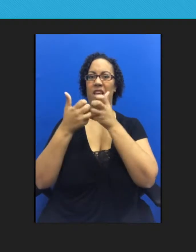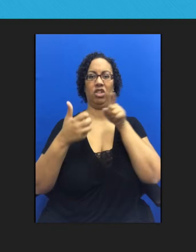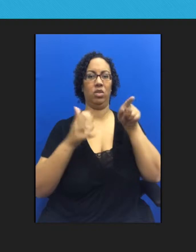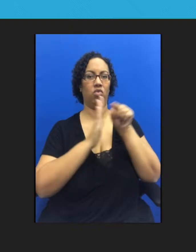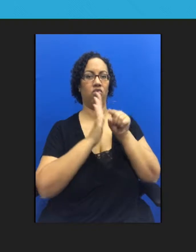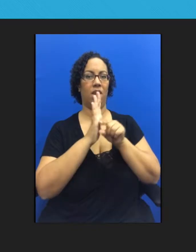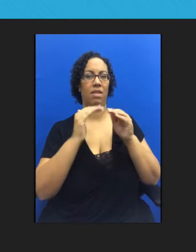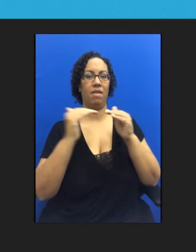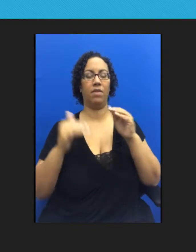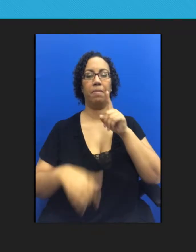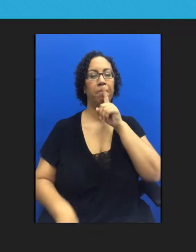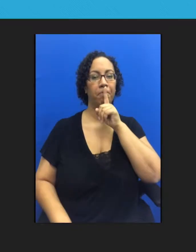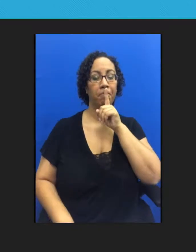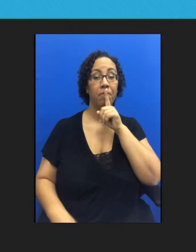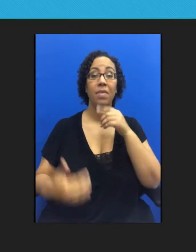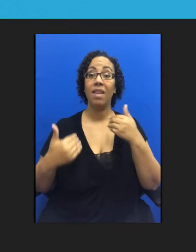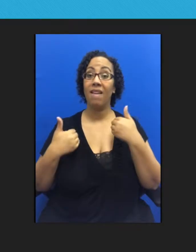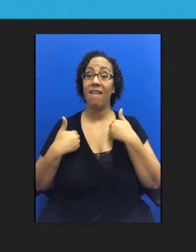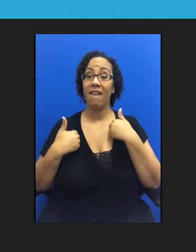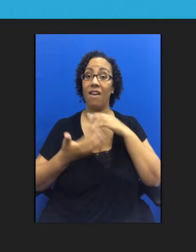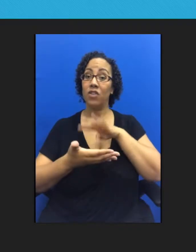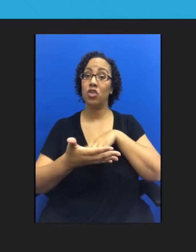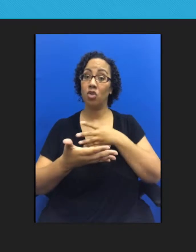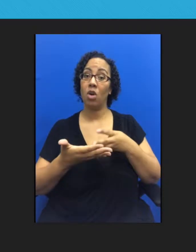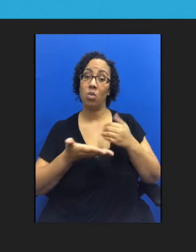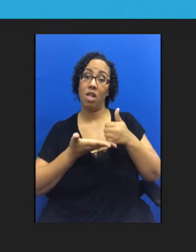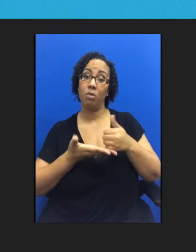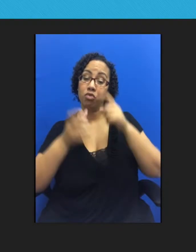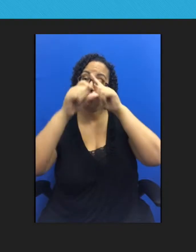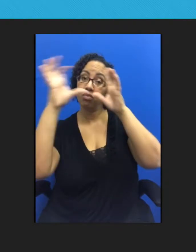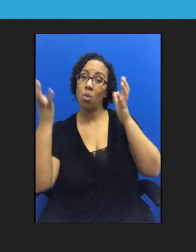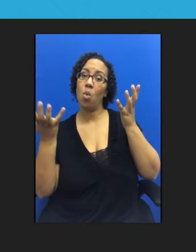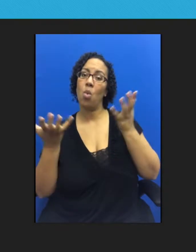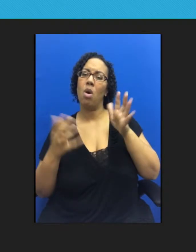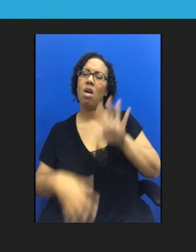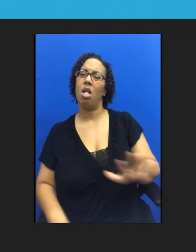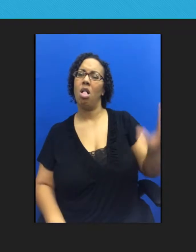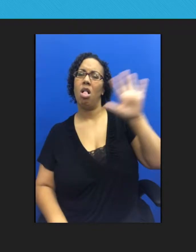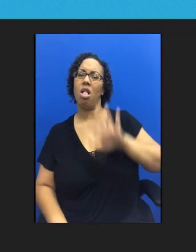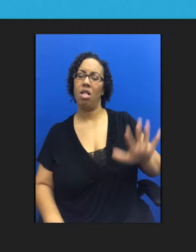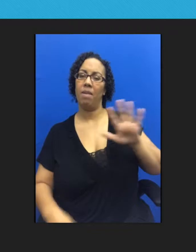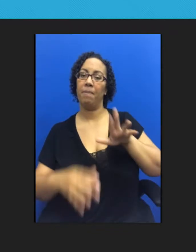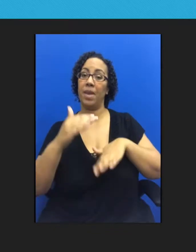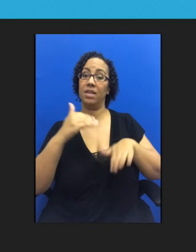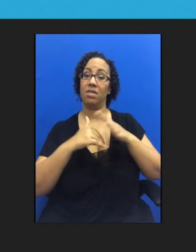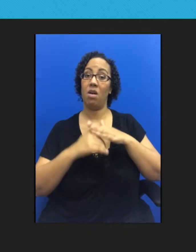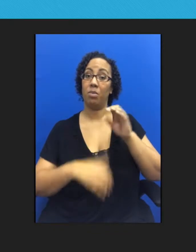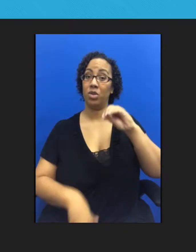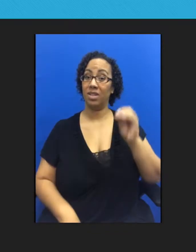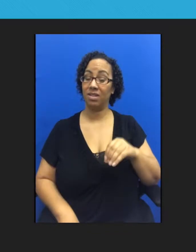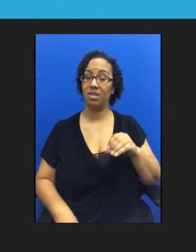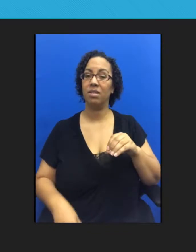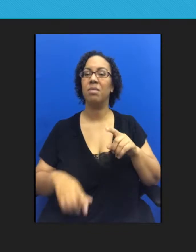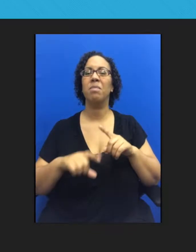student's current performance level. The RIT score, however, is not equivalent to the student's grade